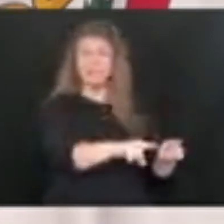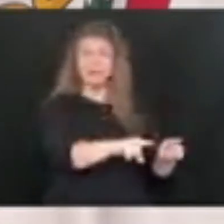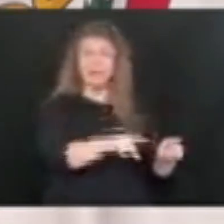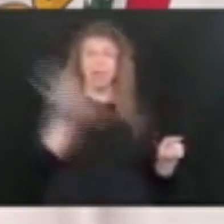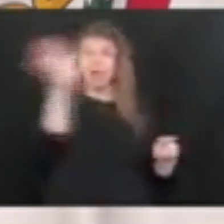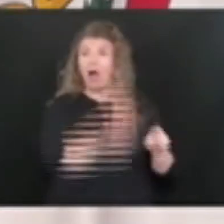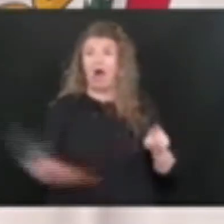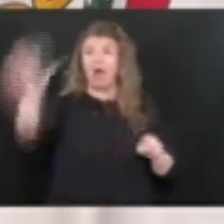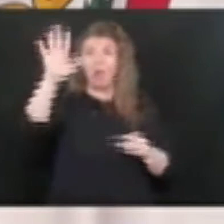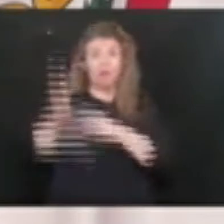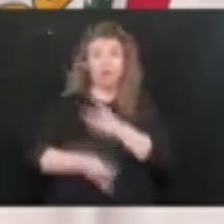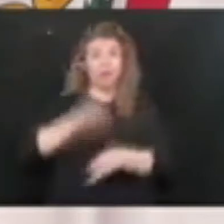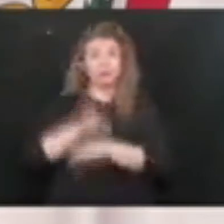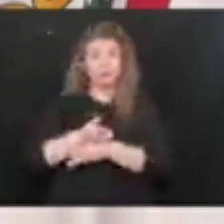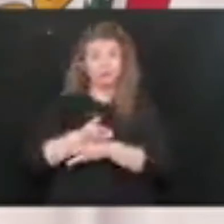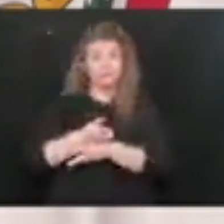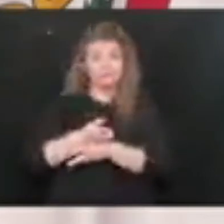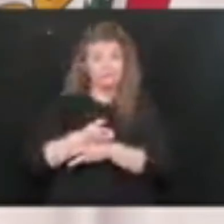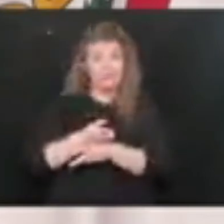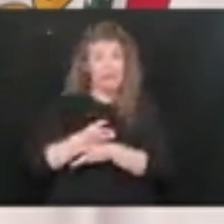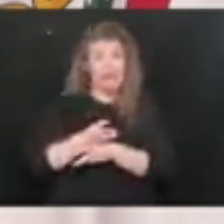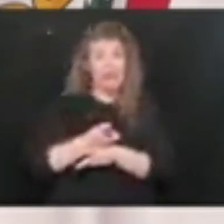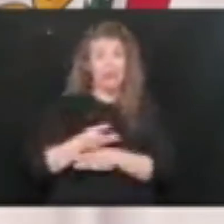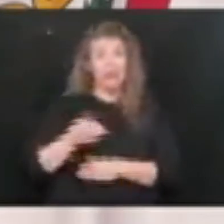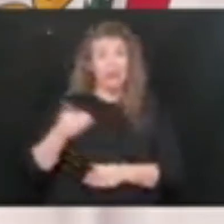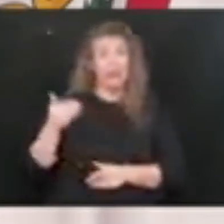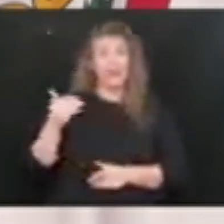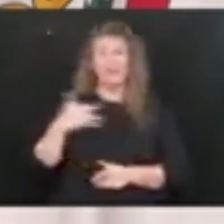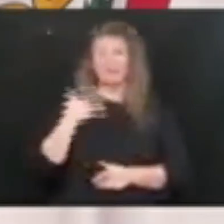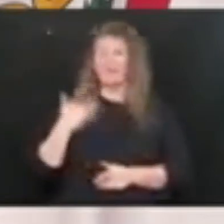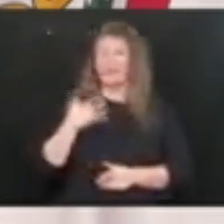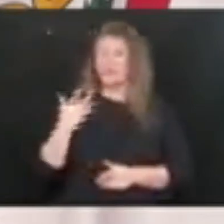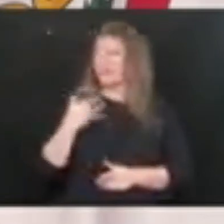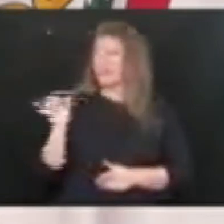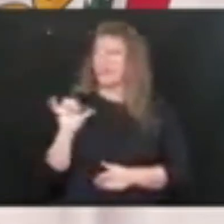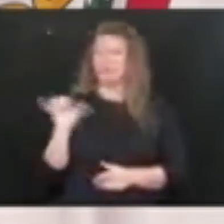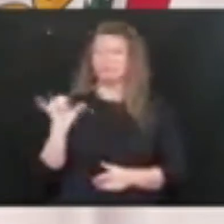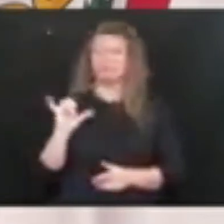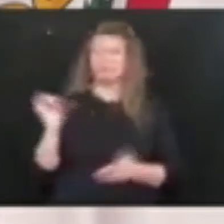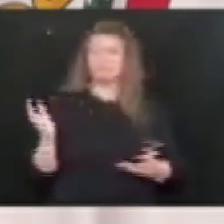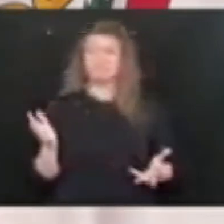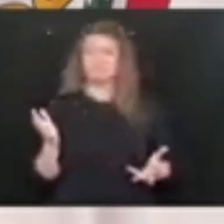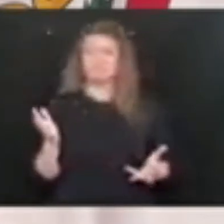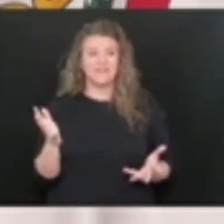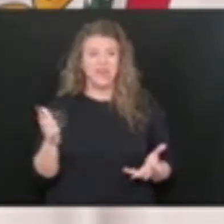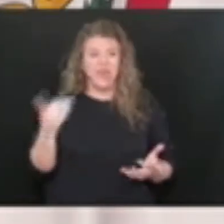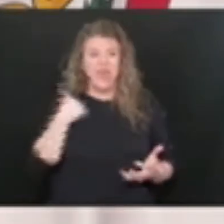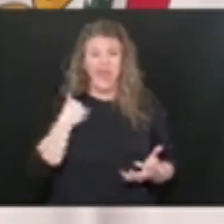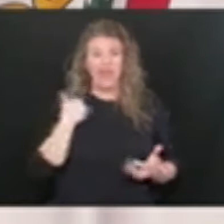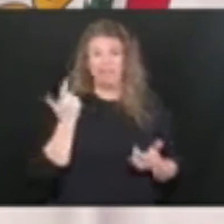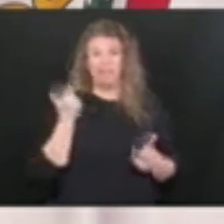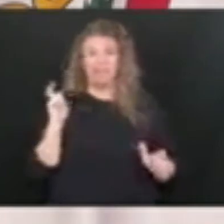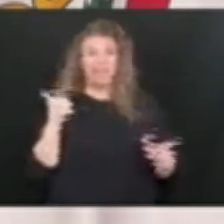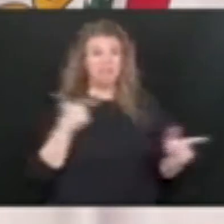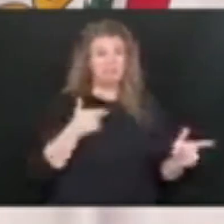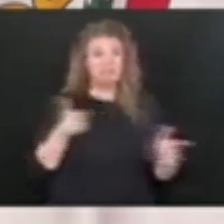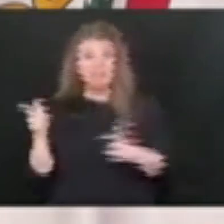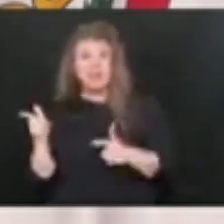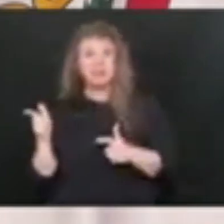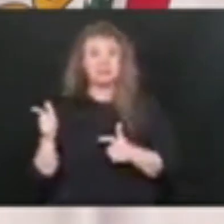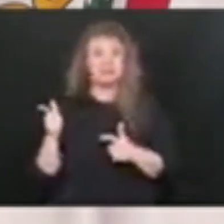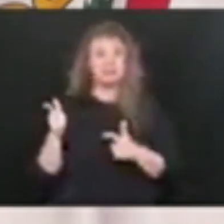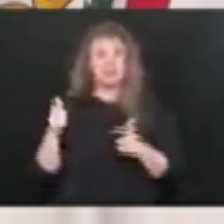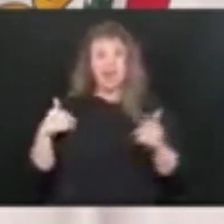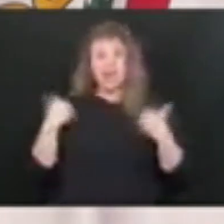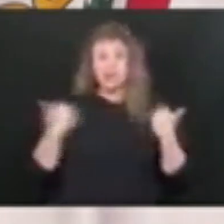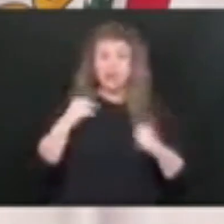this nation, we have gotten where, you know, mass shootings or just